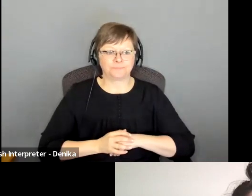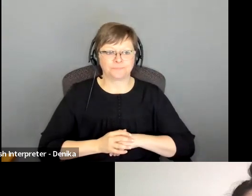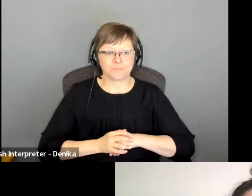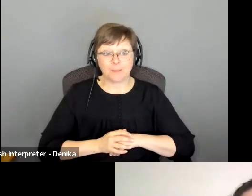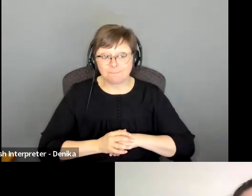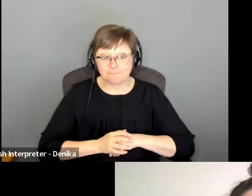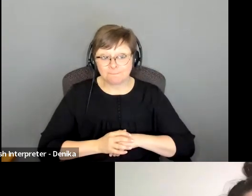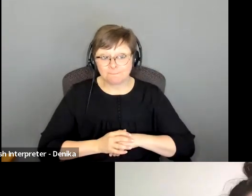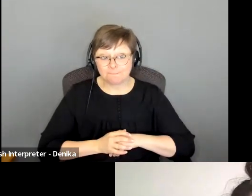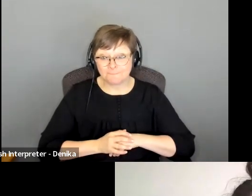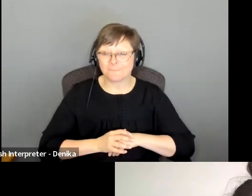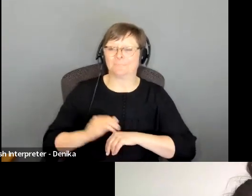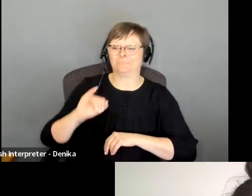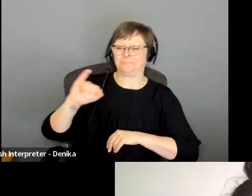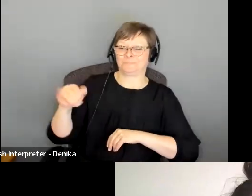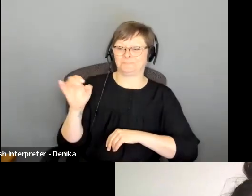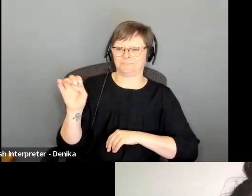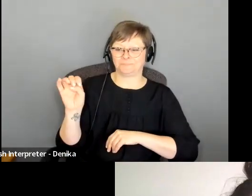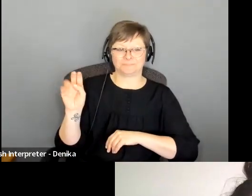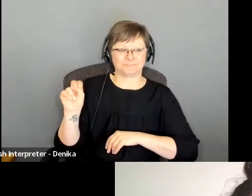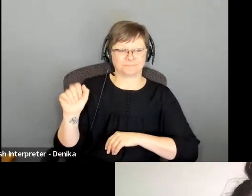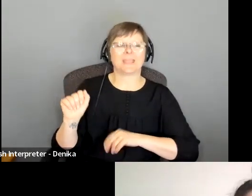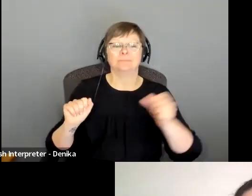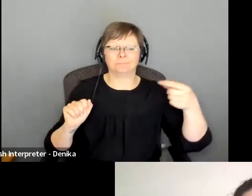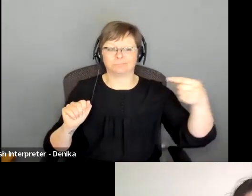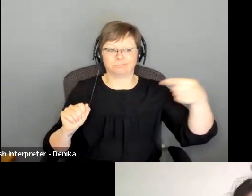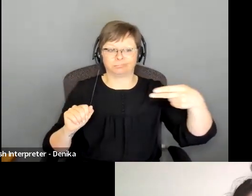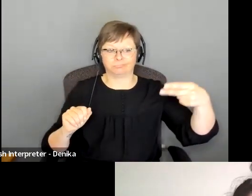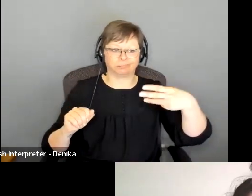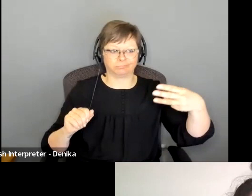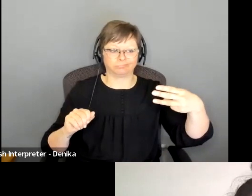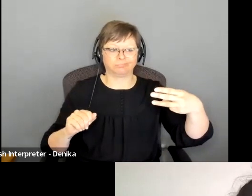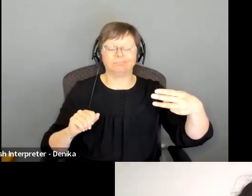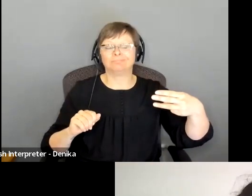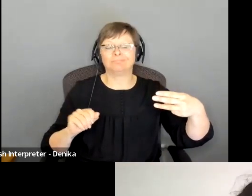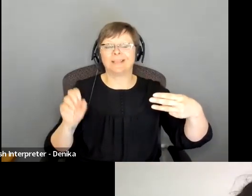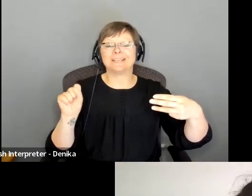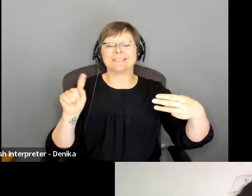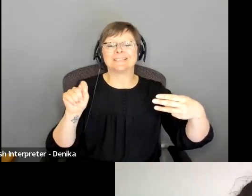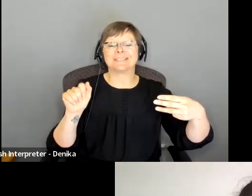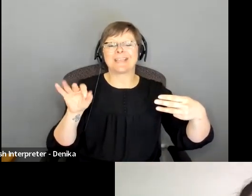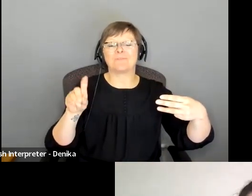Yeah, great. And there are those bullet points appearing right there that Stafford just talked through.